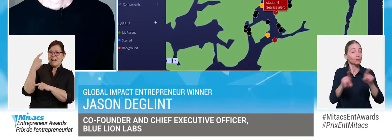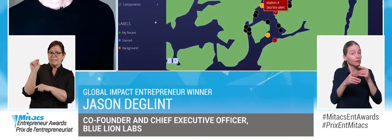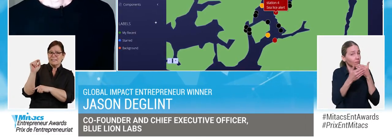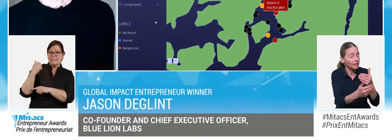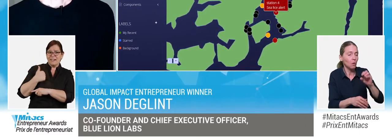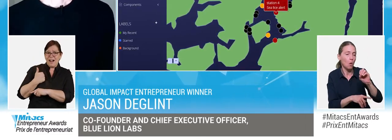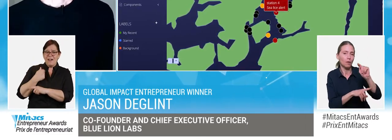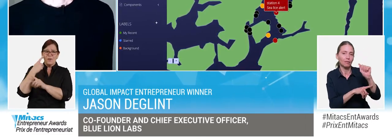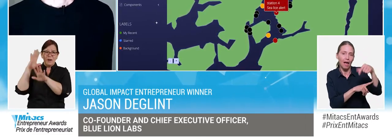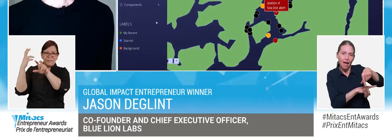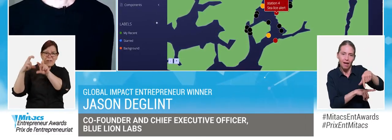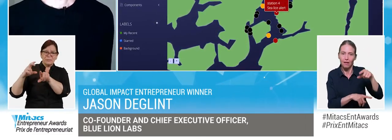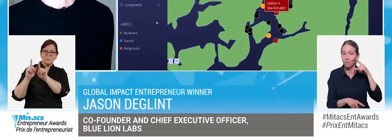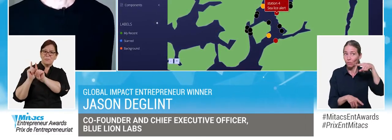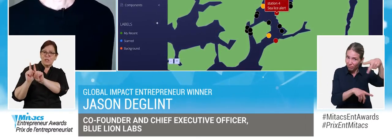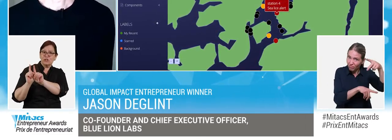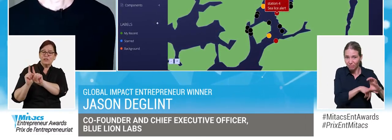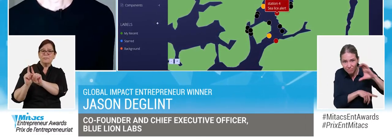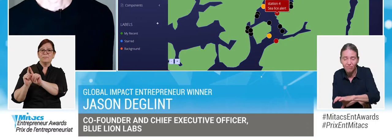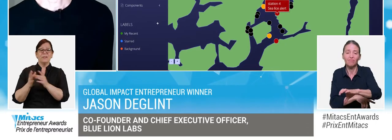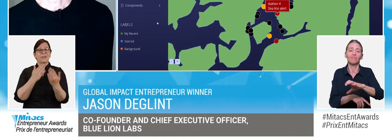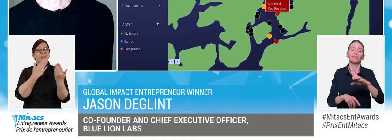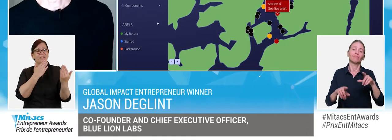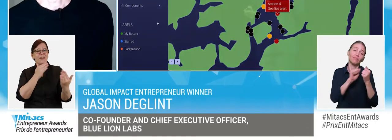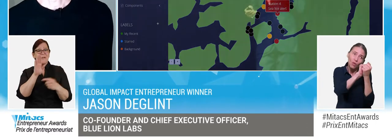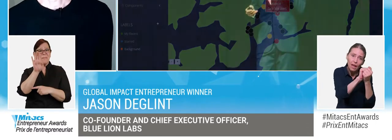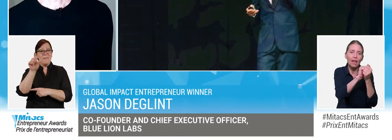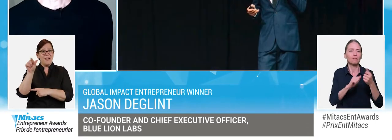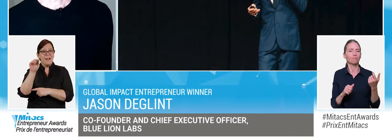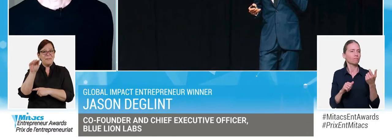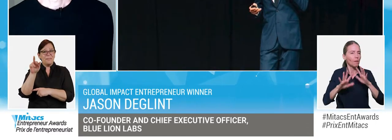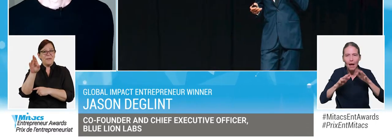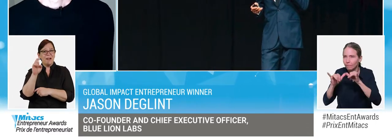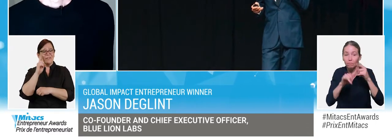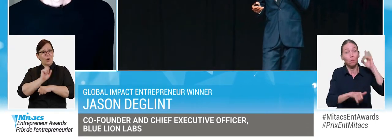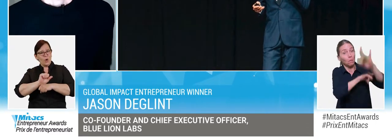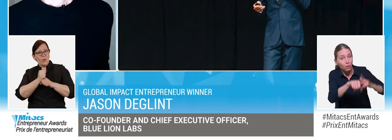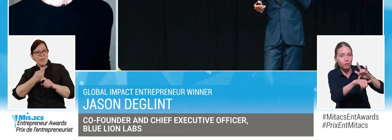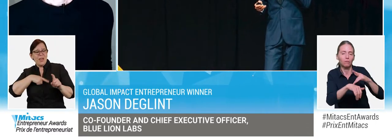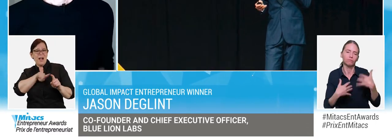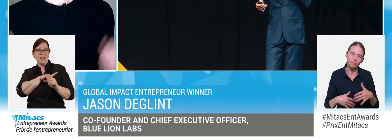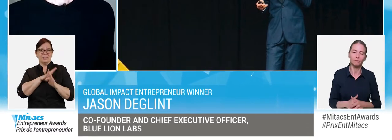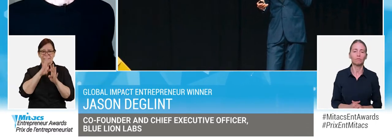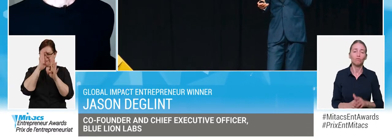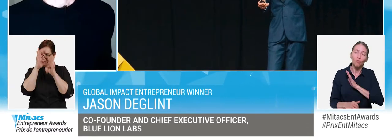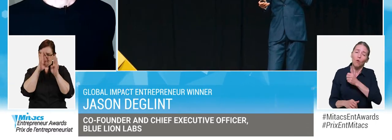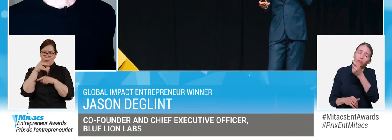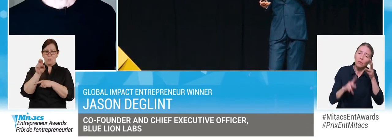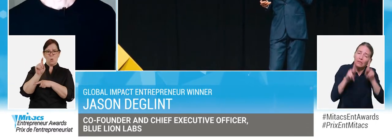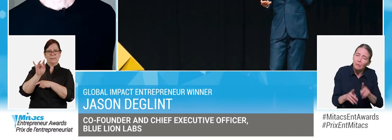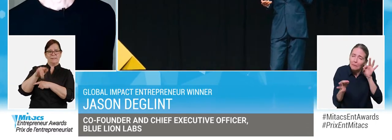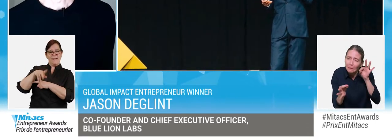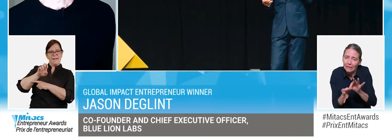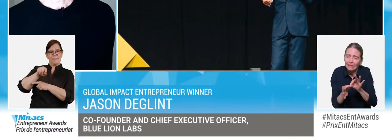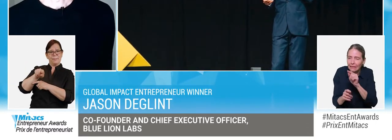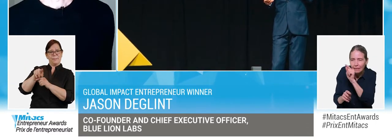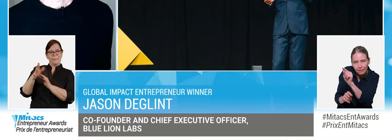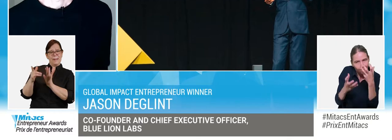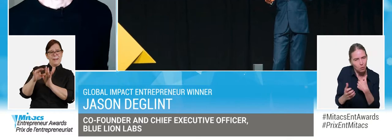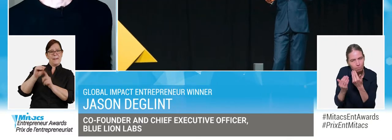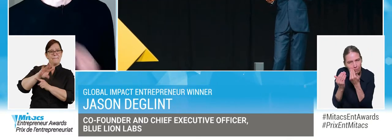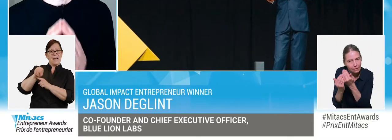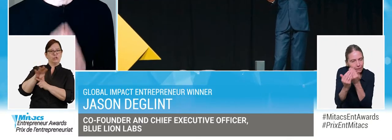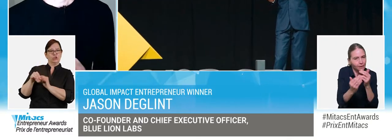program. And also thank you to Canada's Ocean Startup Project in Atlantic Canada. There's also a number of global organizations that I want to